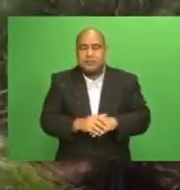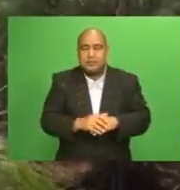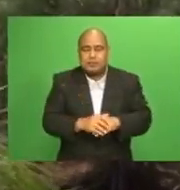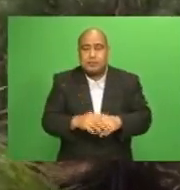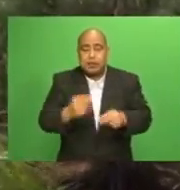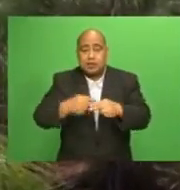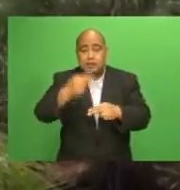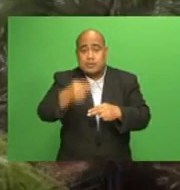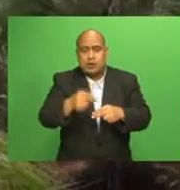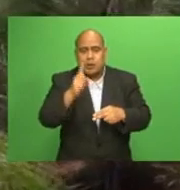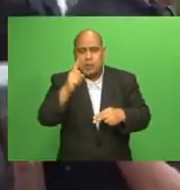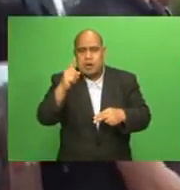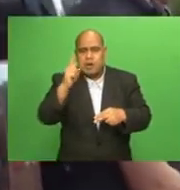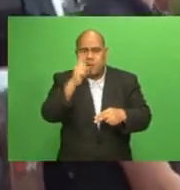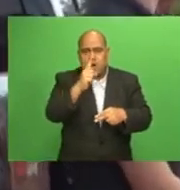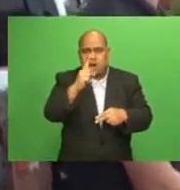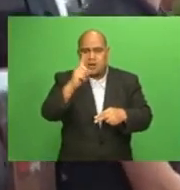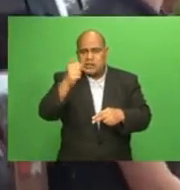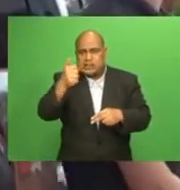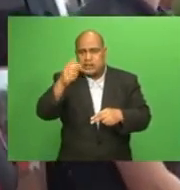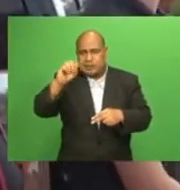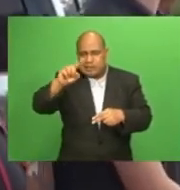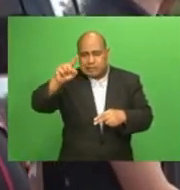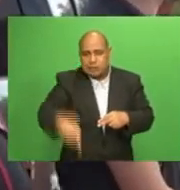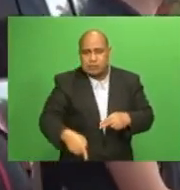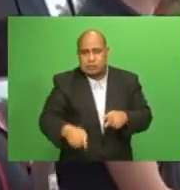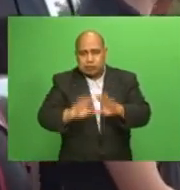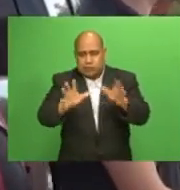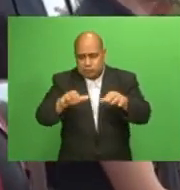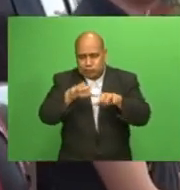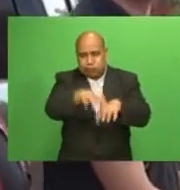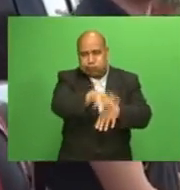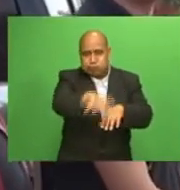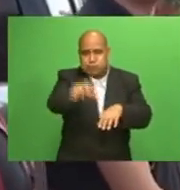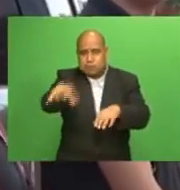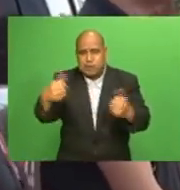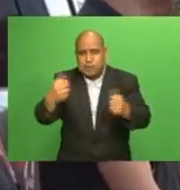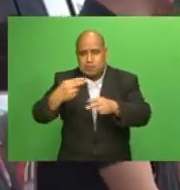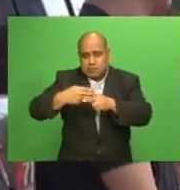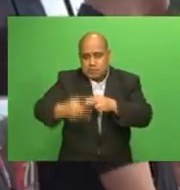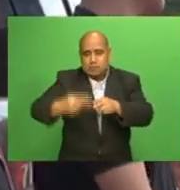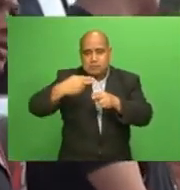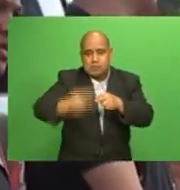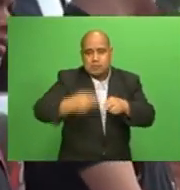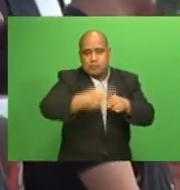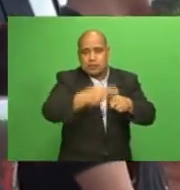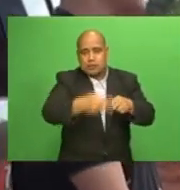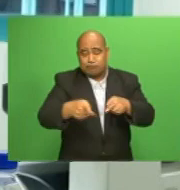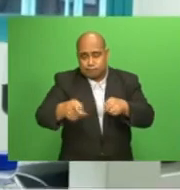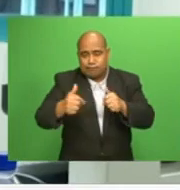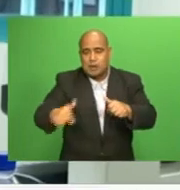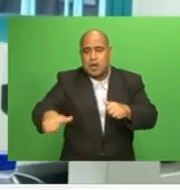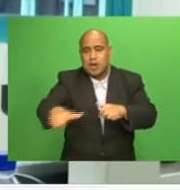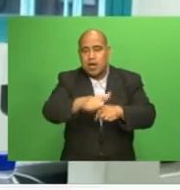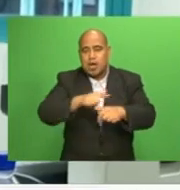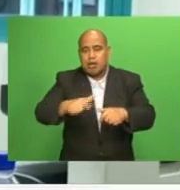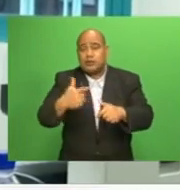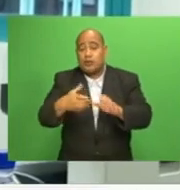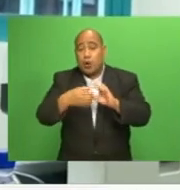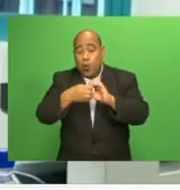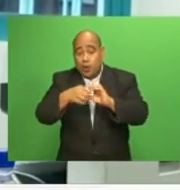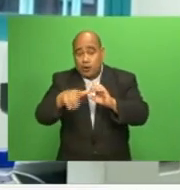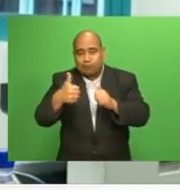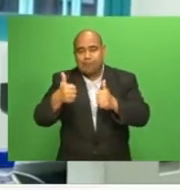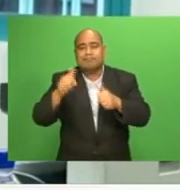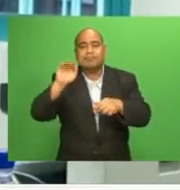pine trees, which the Minister for Lands and Mineral Resources says will benefit the landowners in the near future. After the